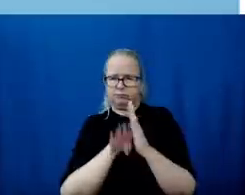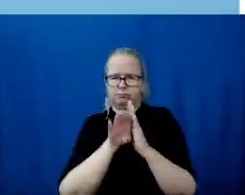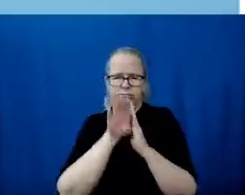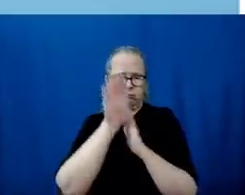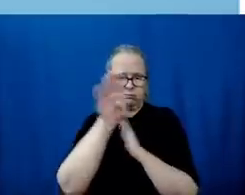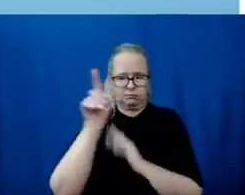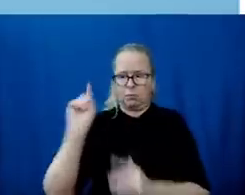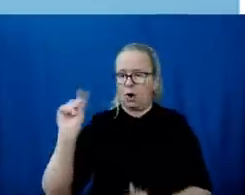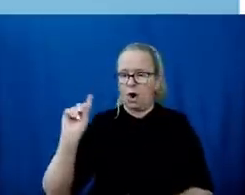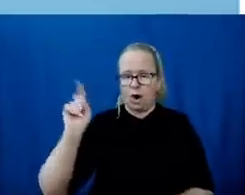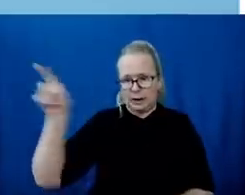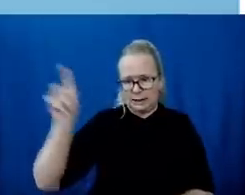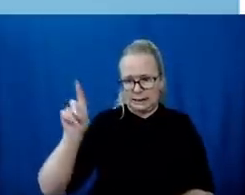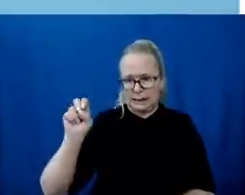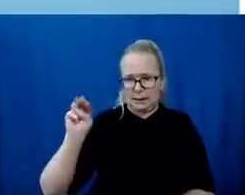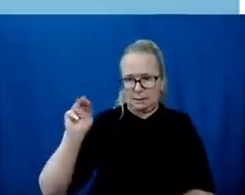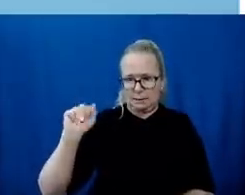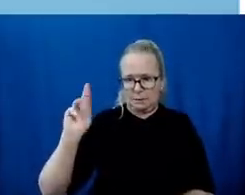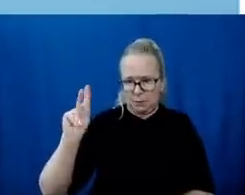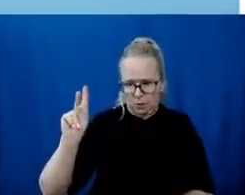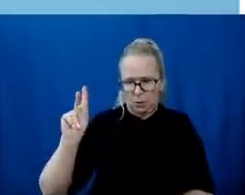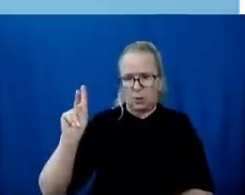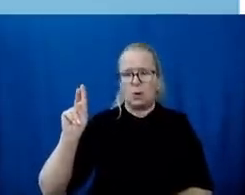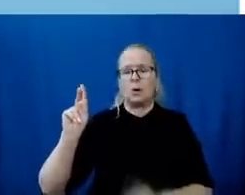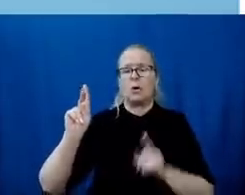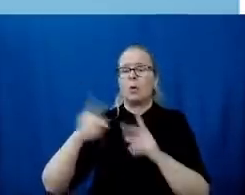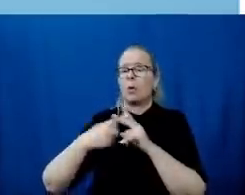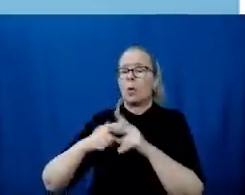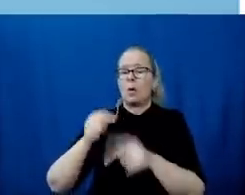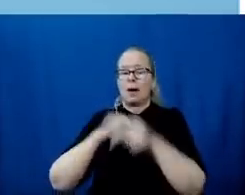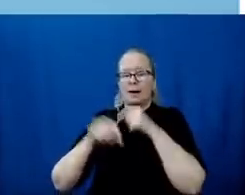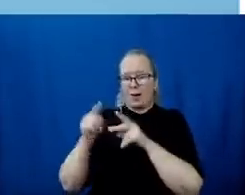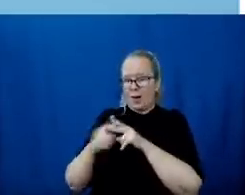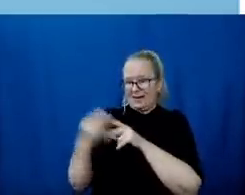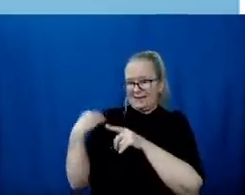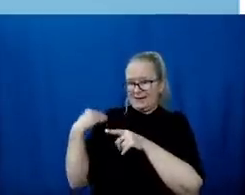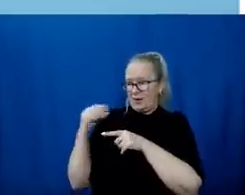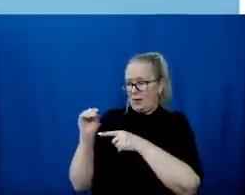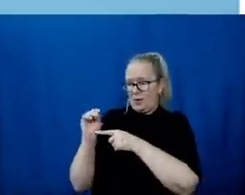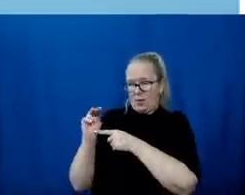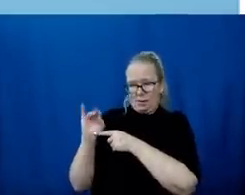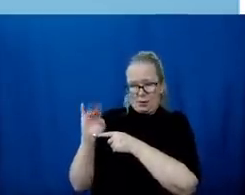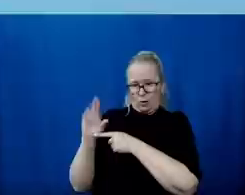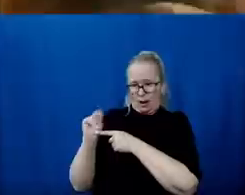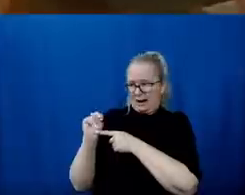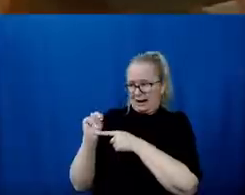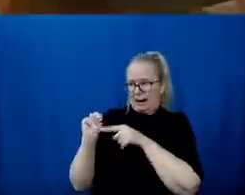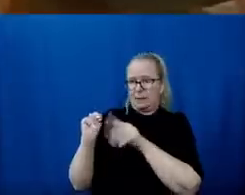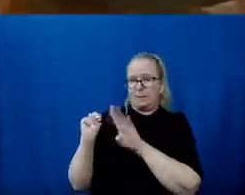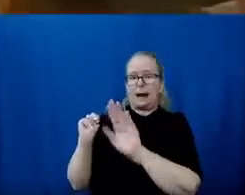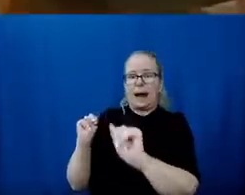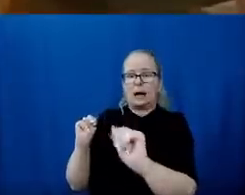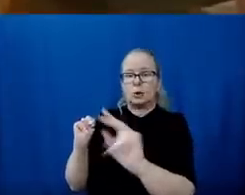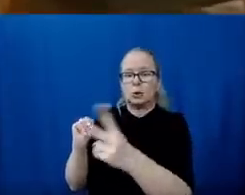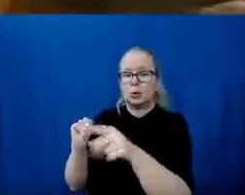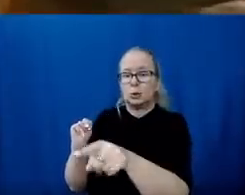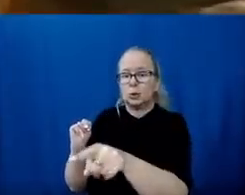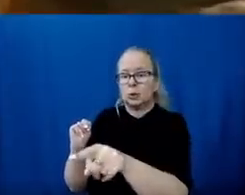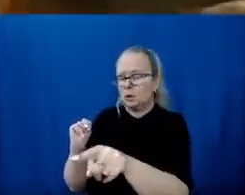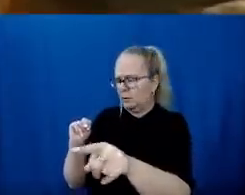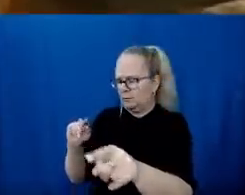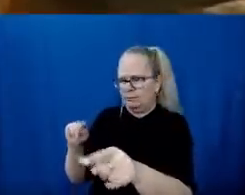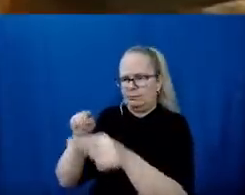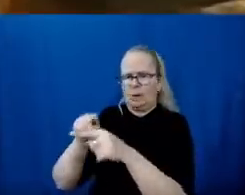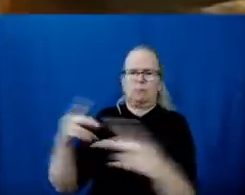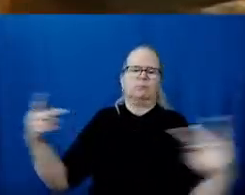BA2 is even more transmissible than the original Omicron. And we know that there are cases of these in Canada. And